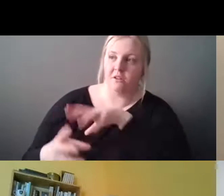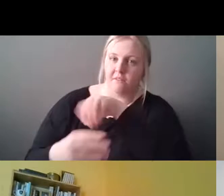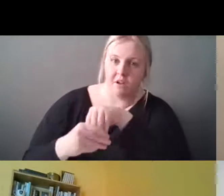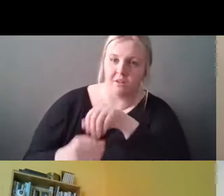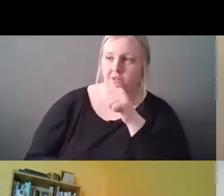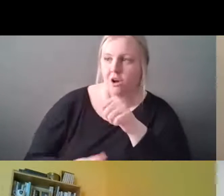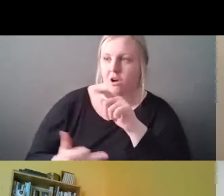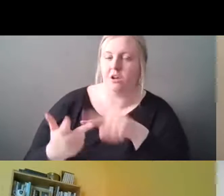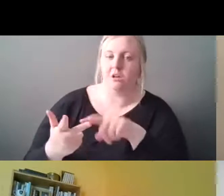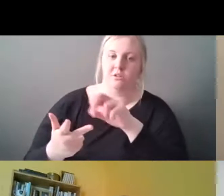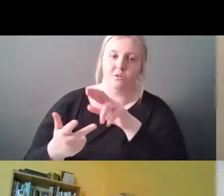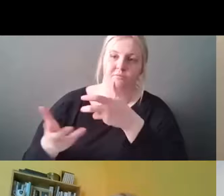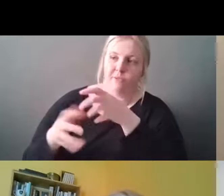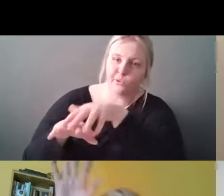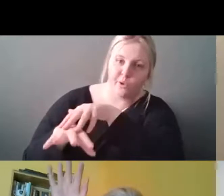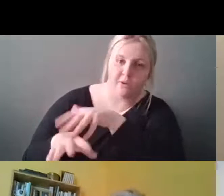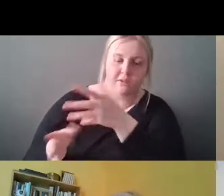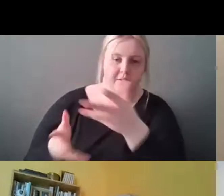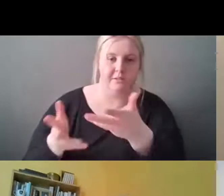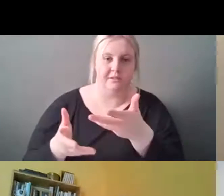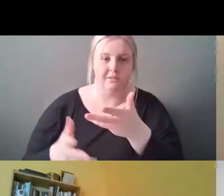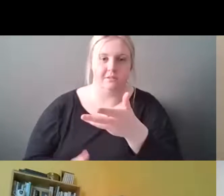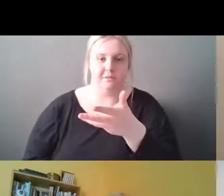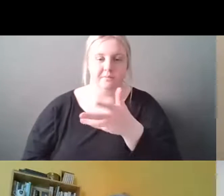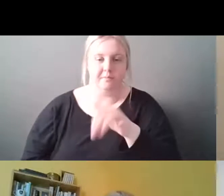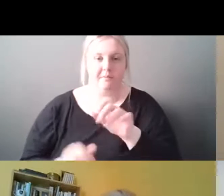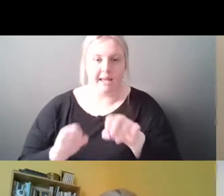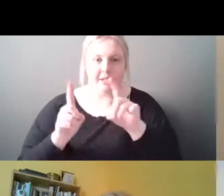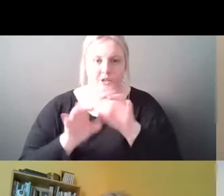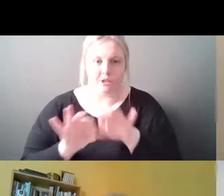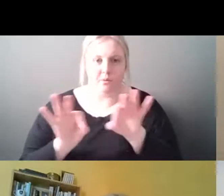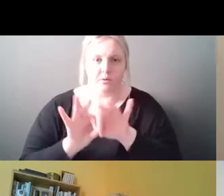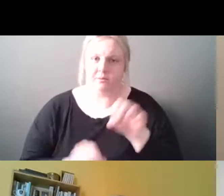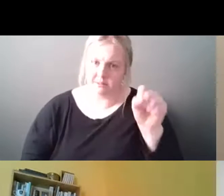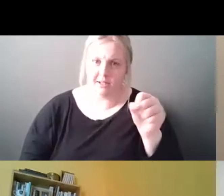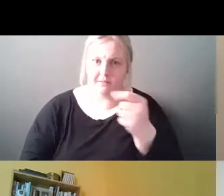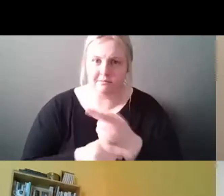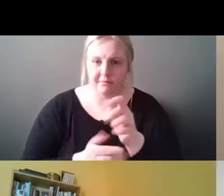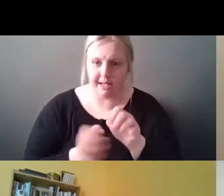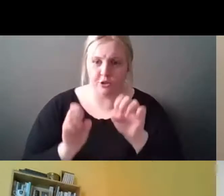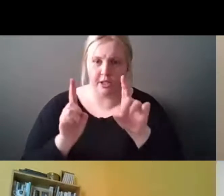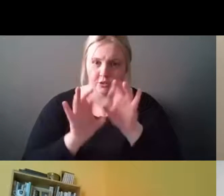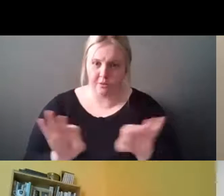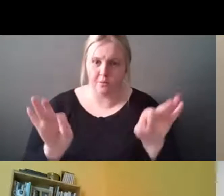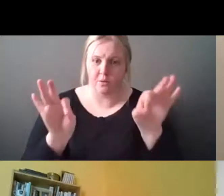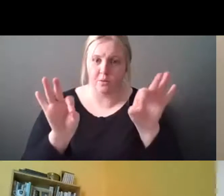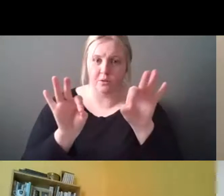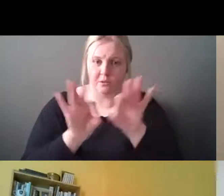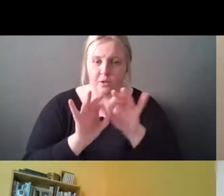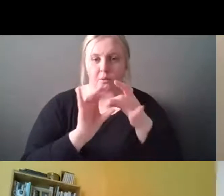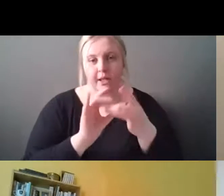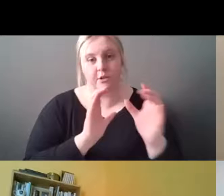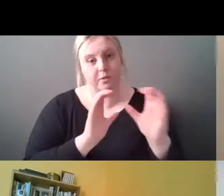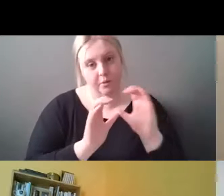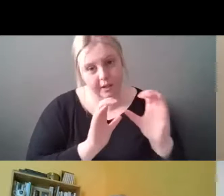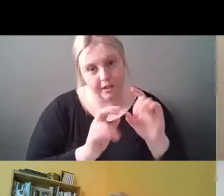quickly. So that's why Christina just popped up. Education is key. Oh yes, education is key with regard to communication